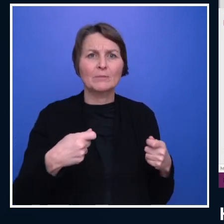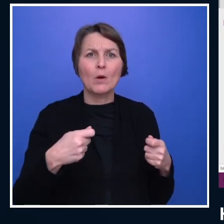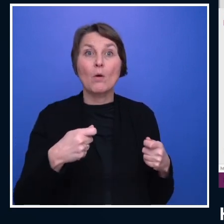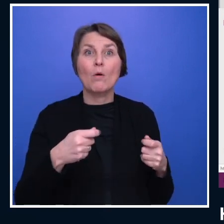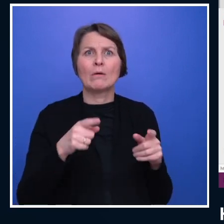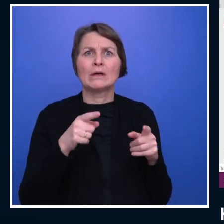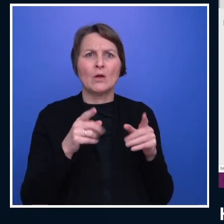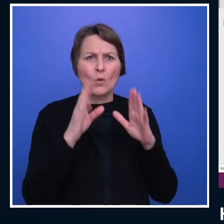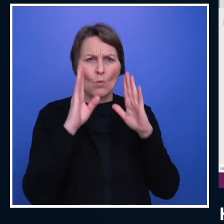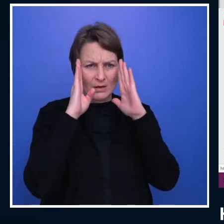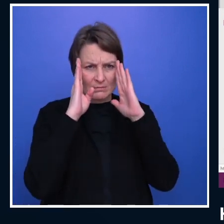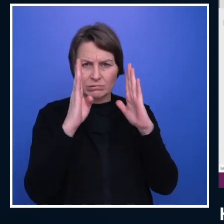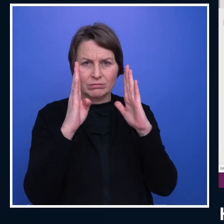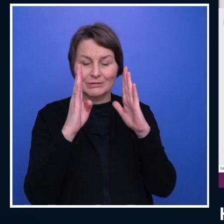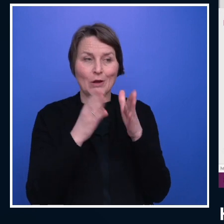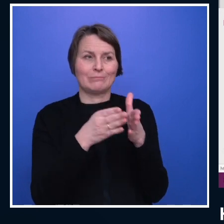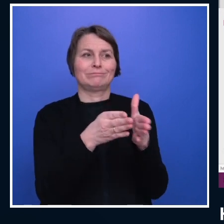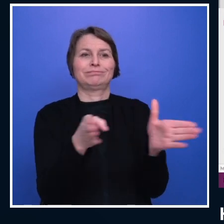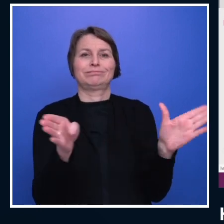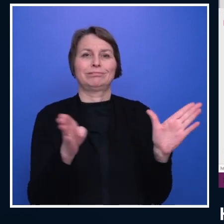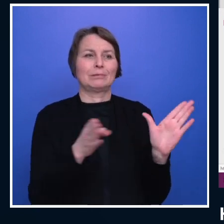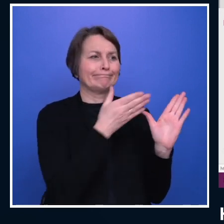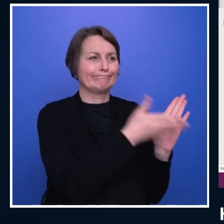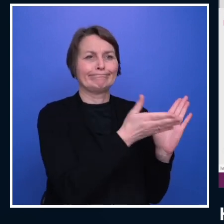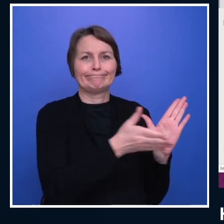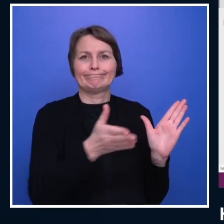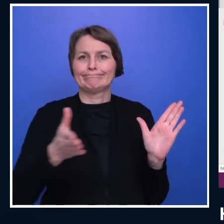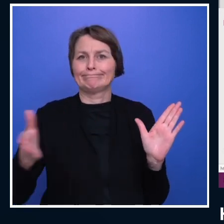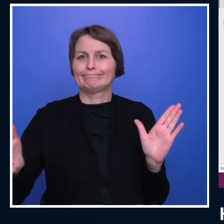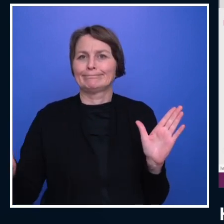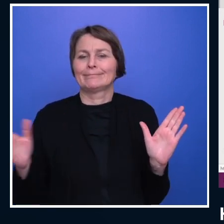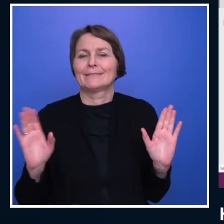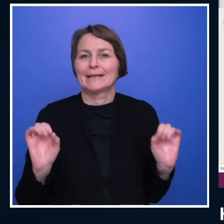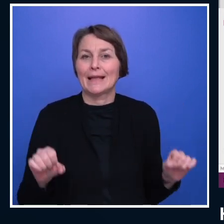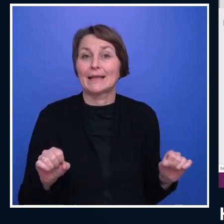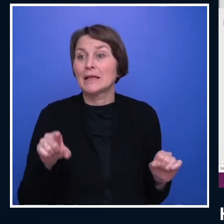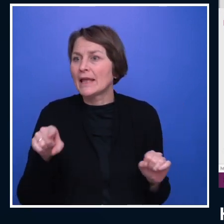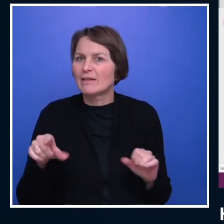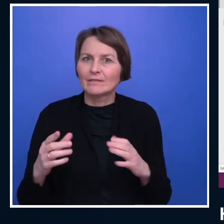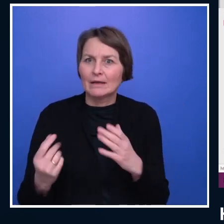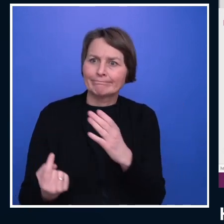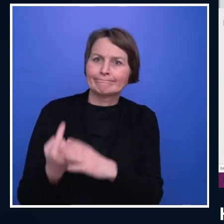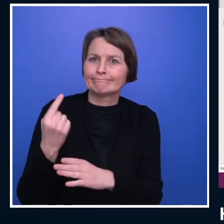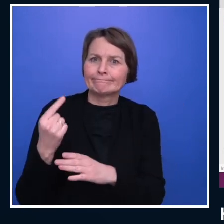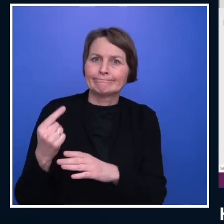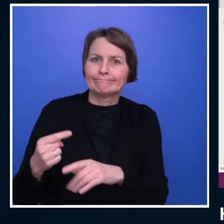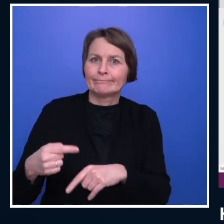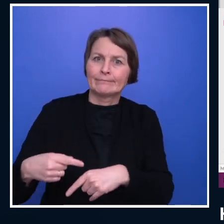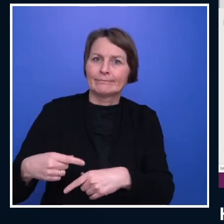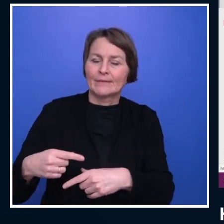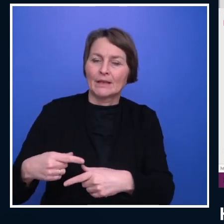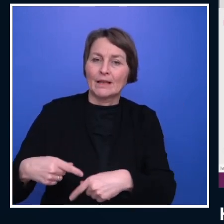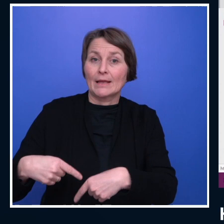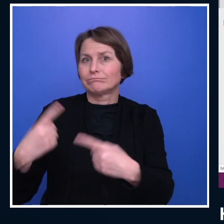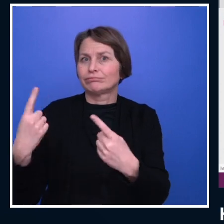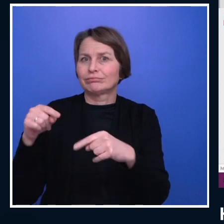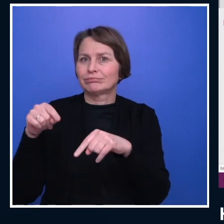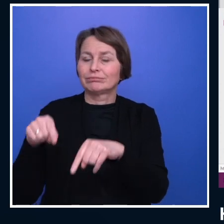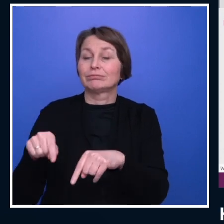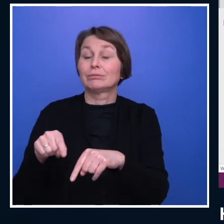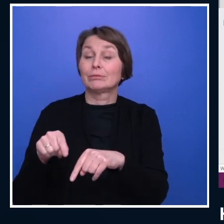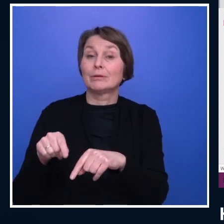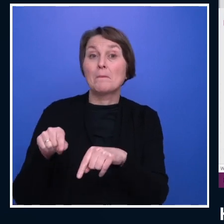no longer ran in containers, or I broke it on Windows. I don't need Windows, but I like to have that